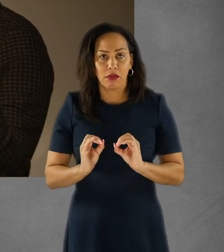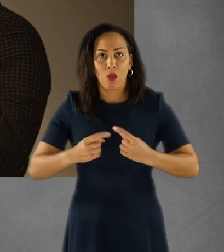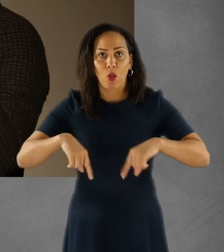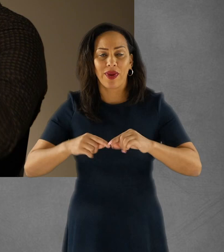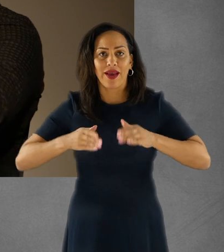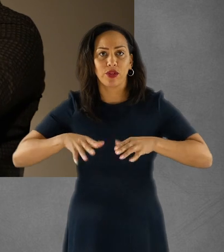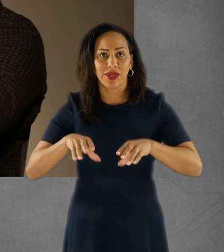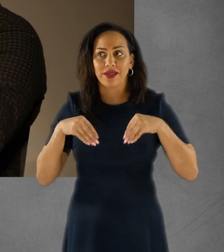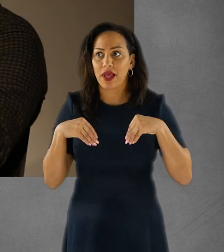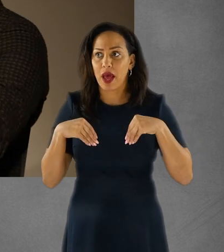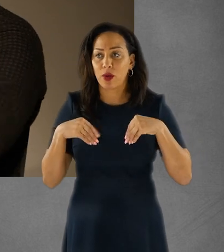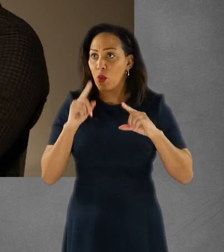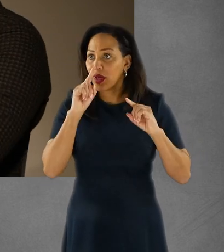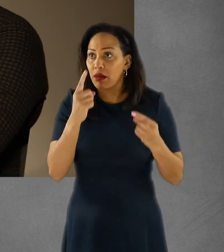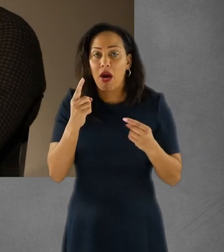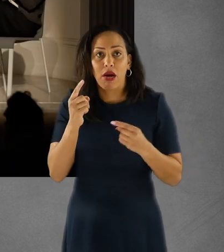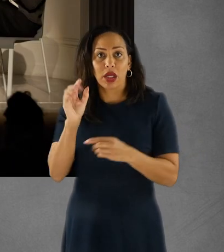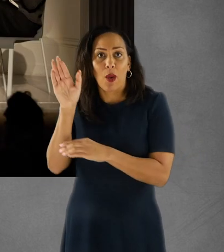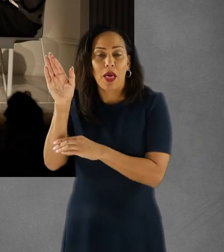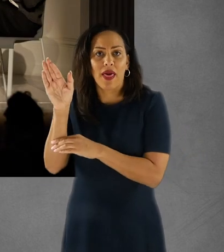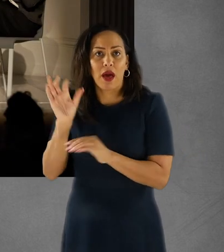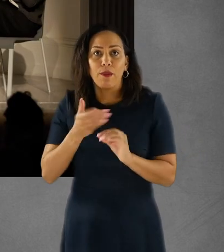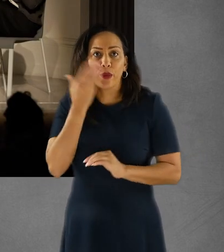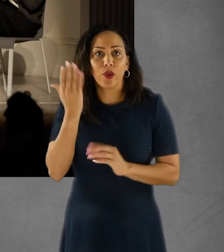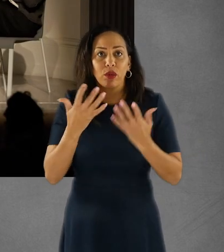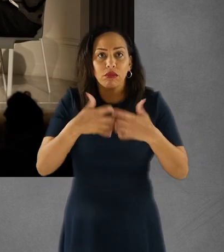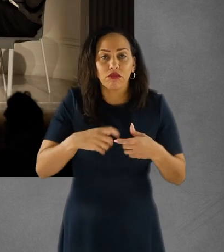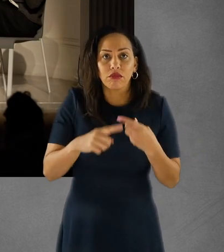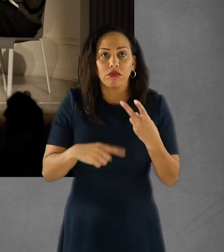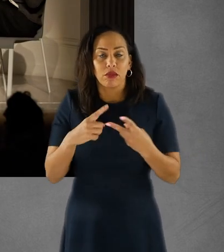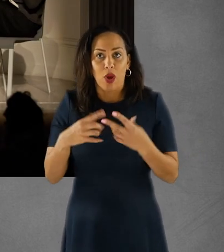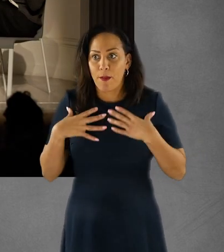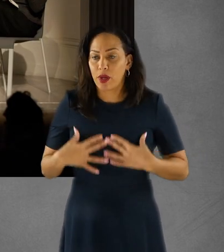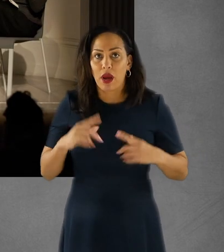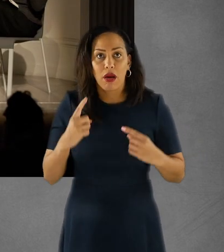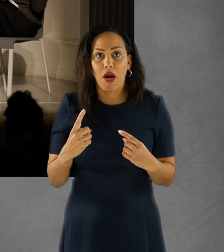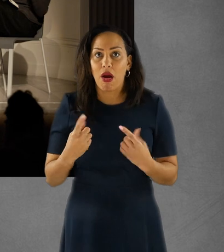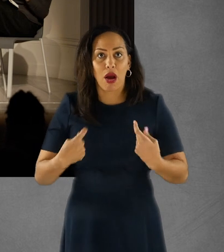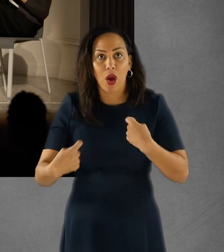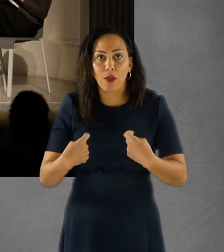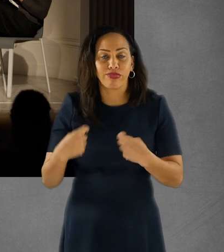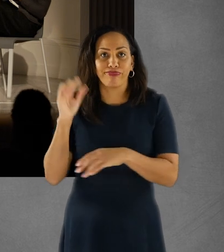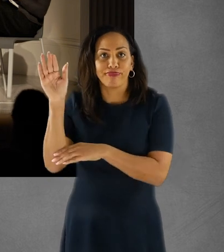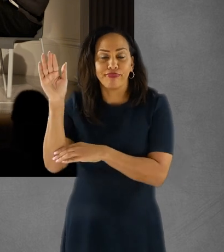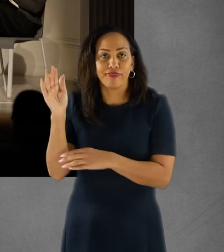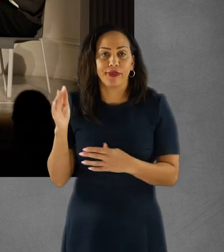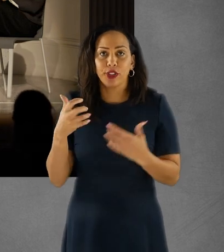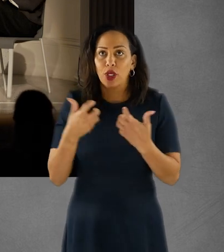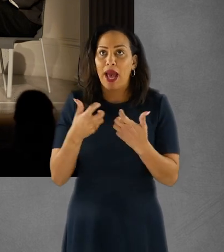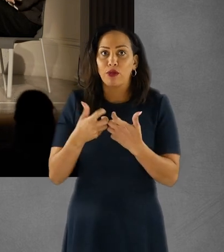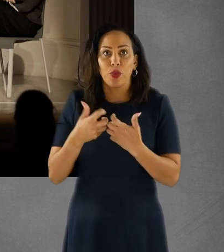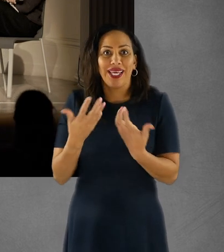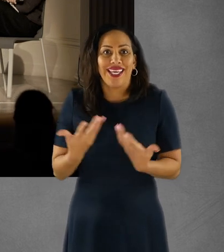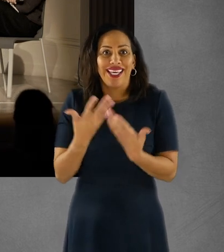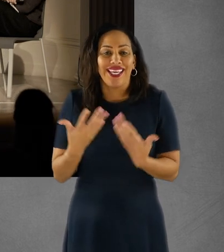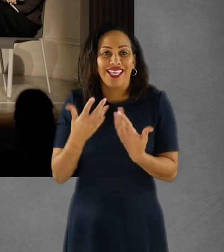better look back and accept and care for the space that we do have. But it's